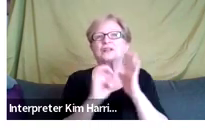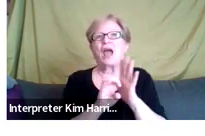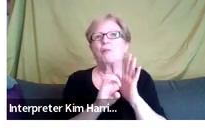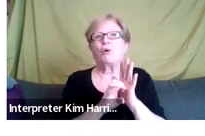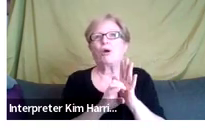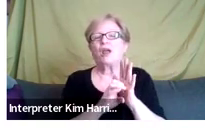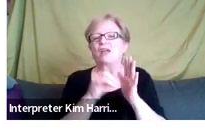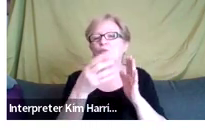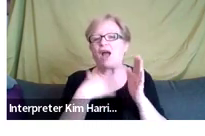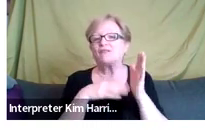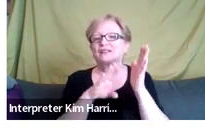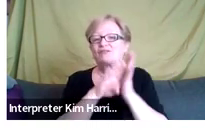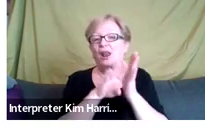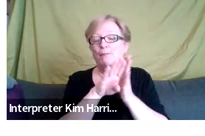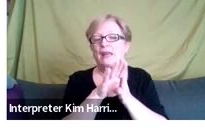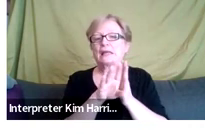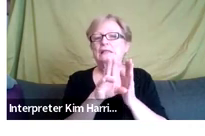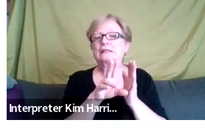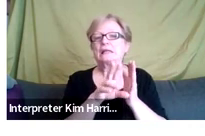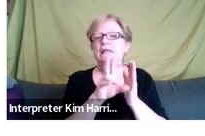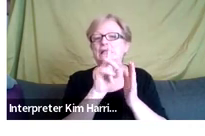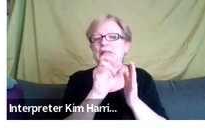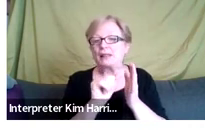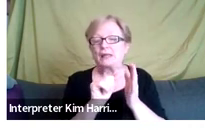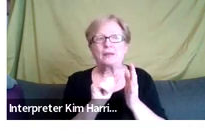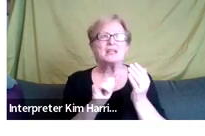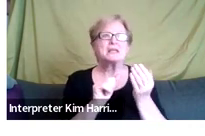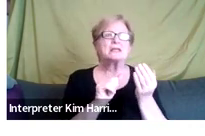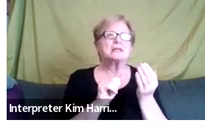have a developmental disabilities, that you're